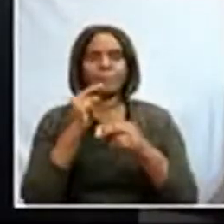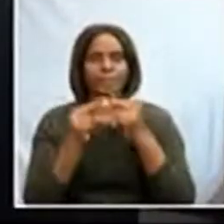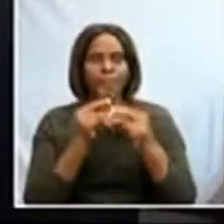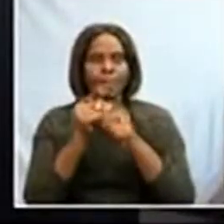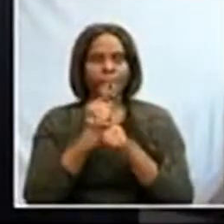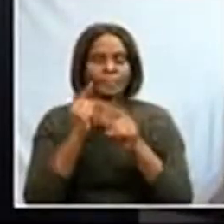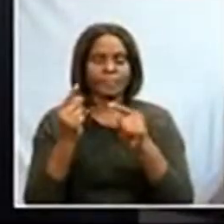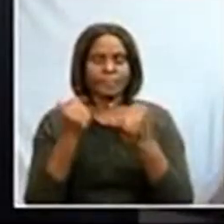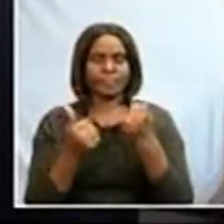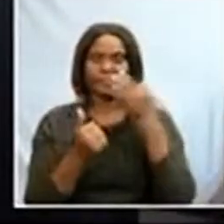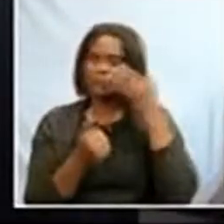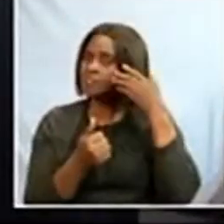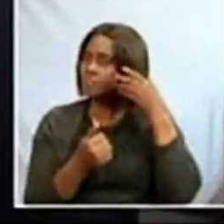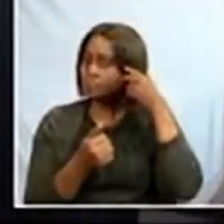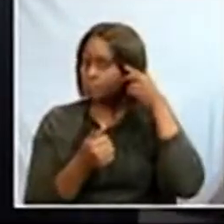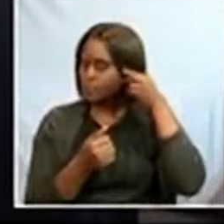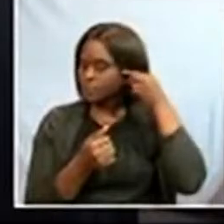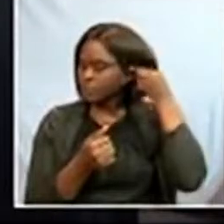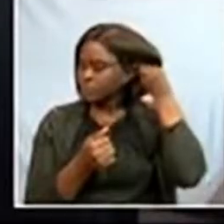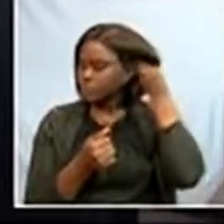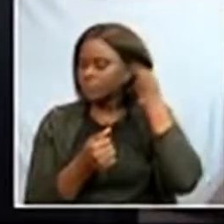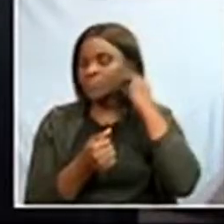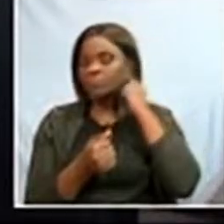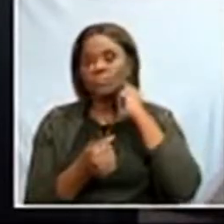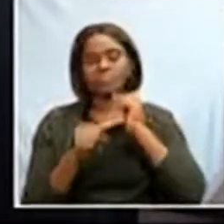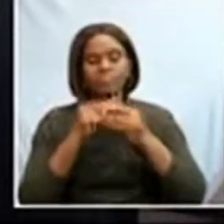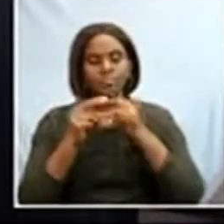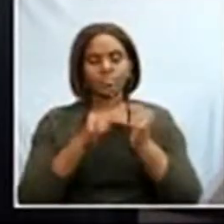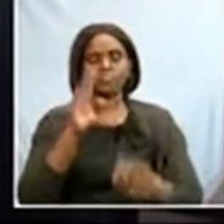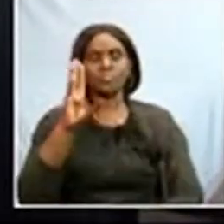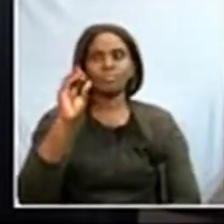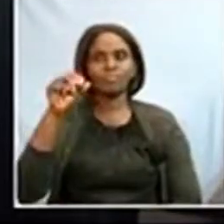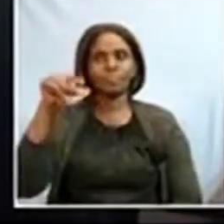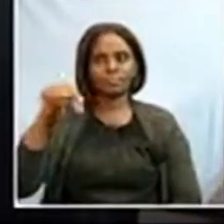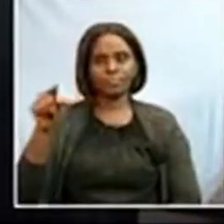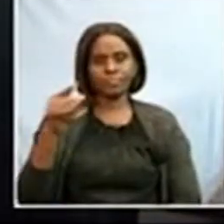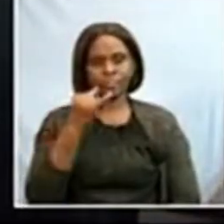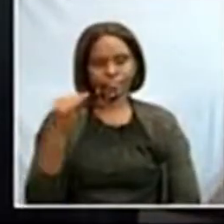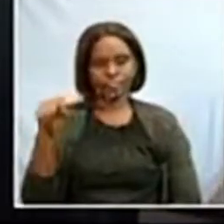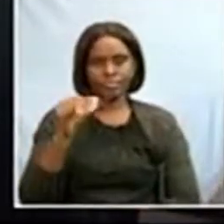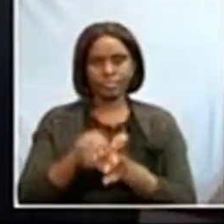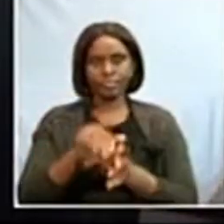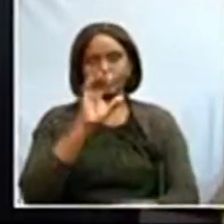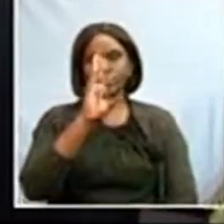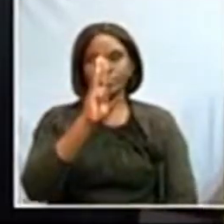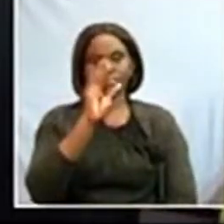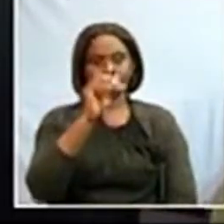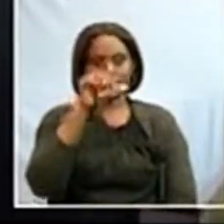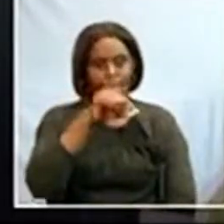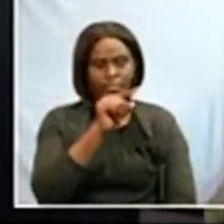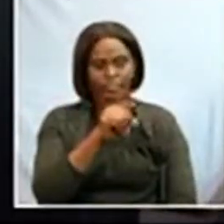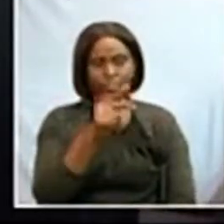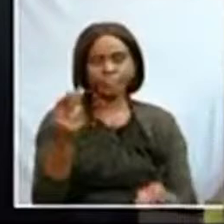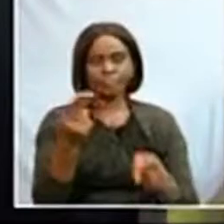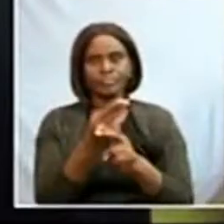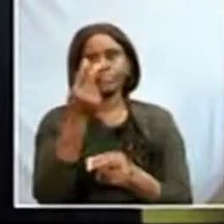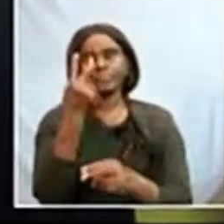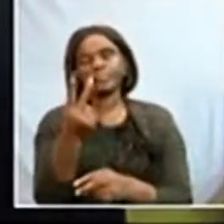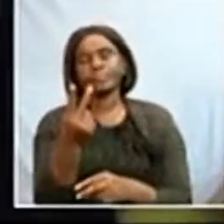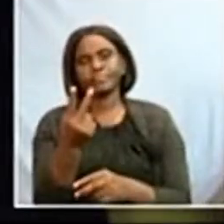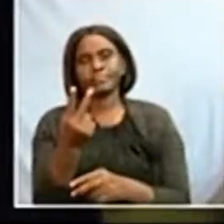a, it means the BOQ, the items in the BOQ, they are multiplied by 2